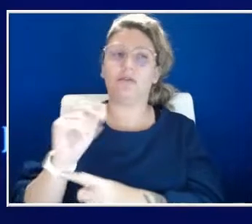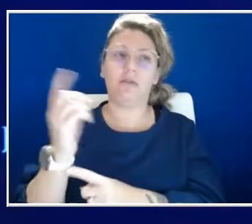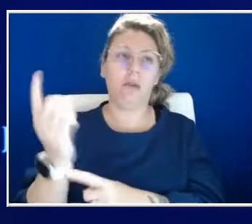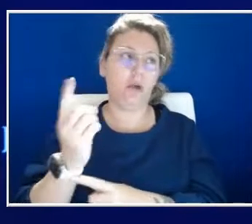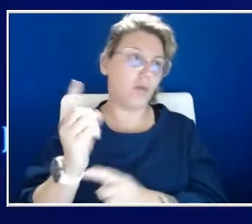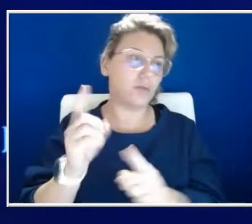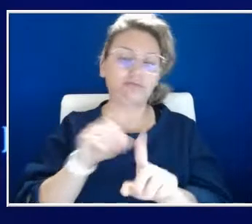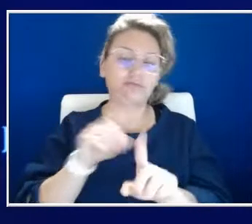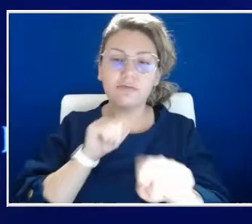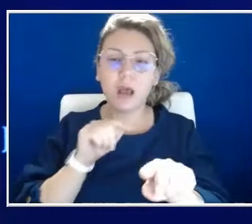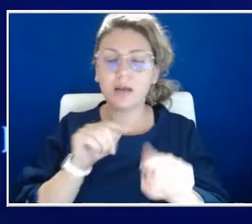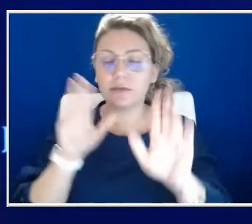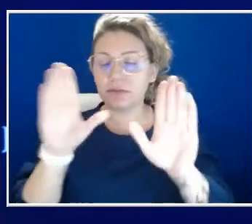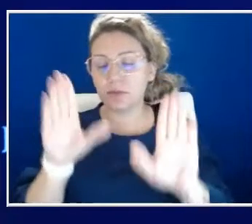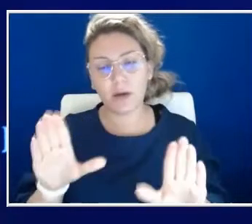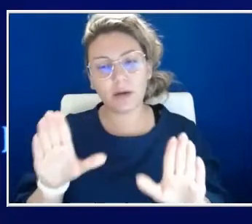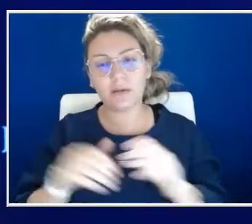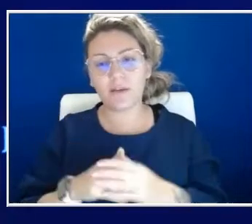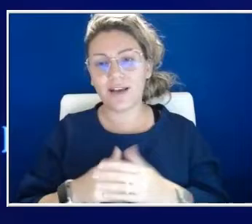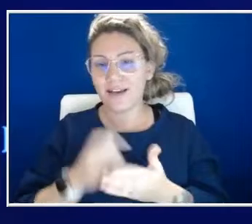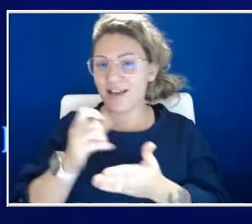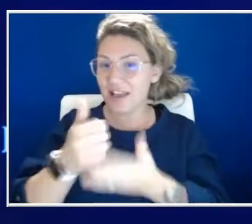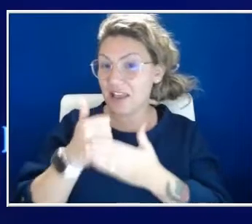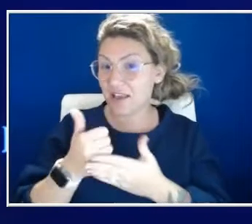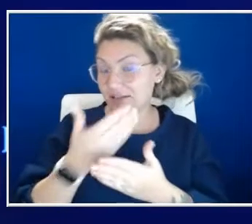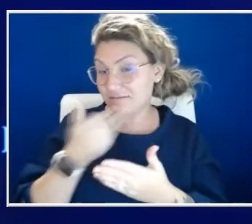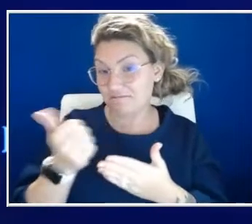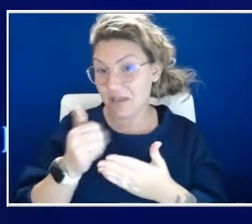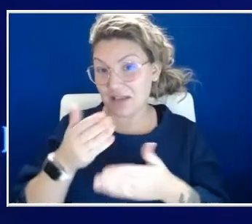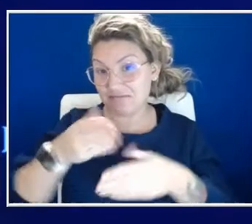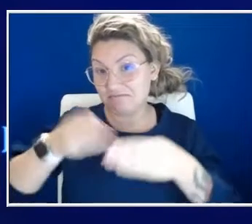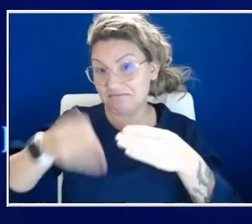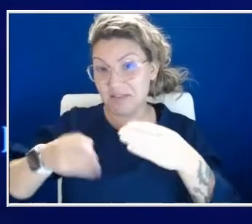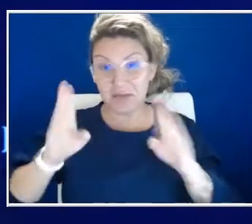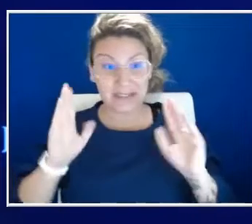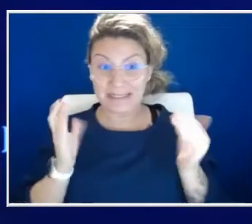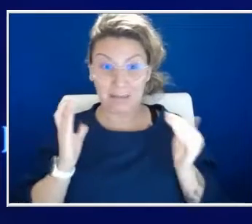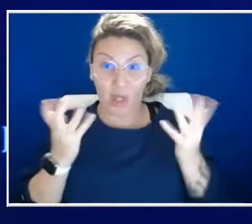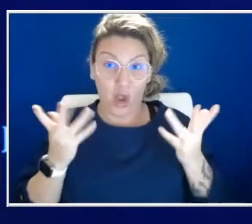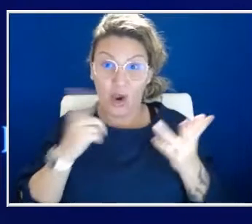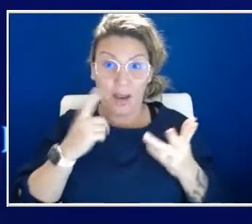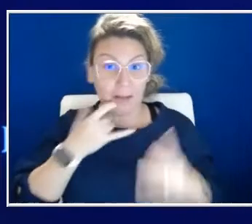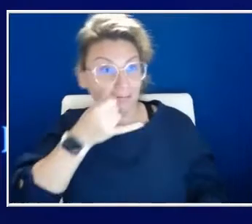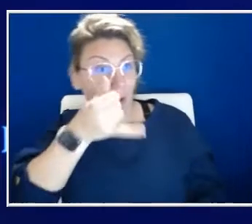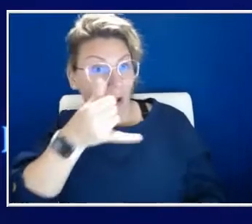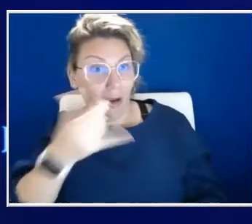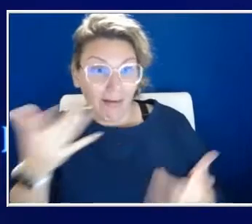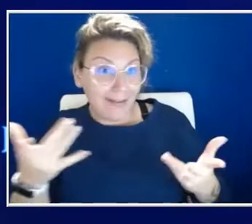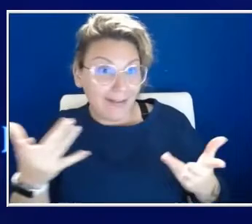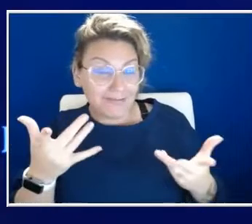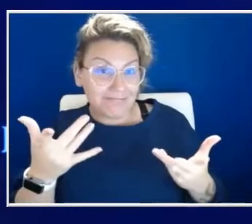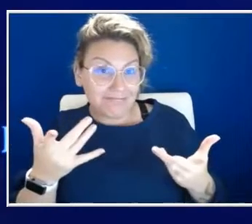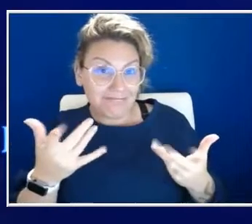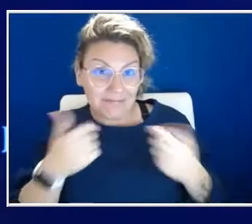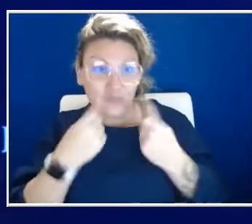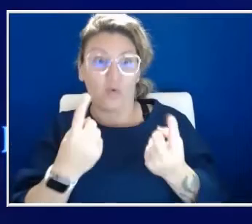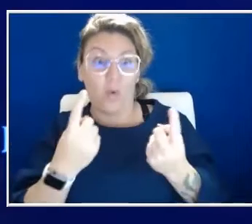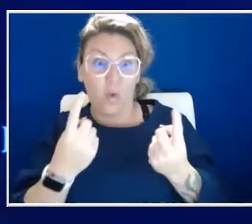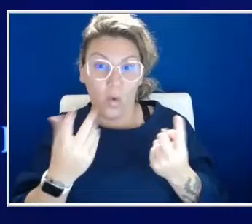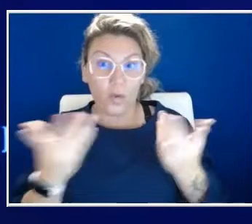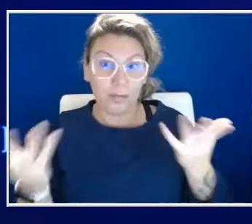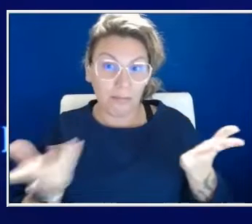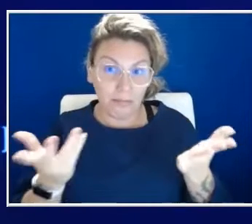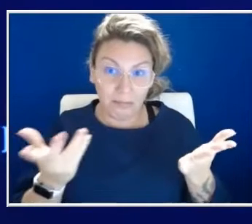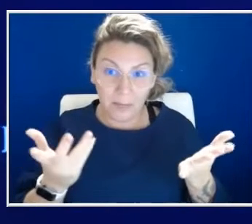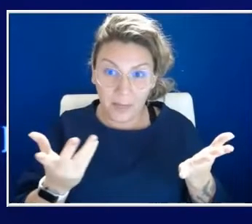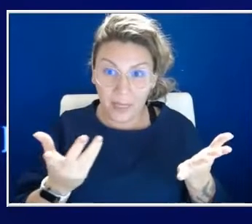us to make sure we have the best outcomes. And it was very similar. I got on the phone, I gave him a call, told him, for the first